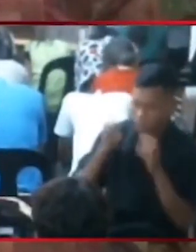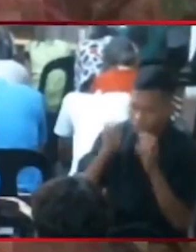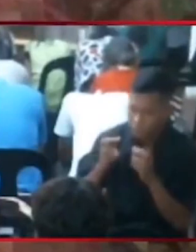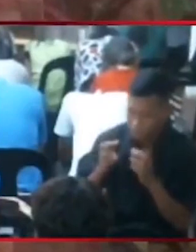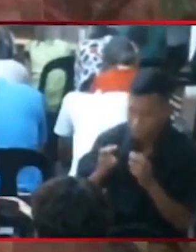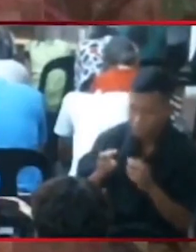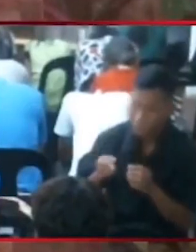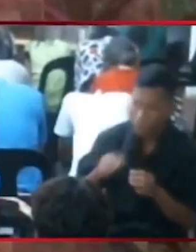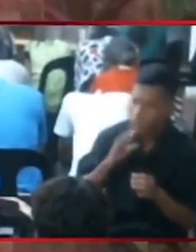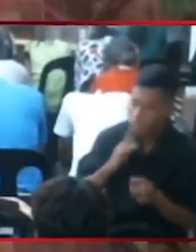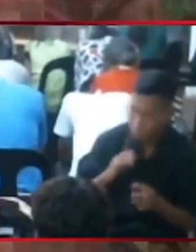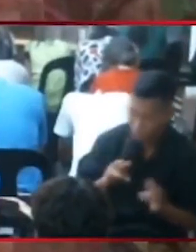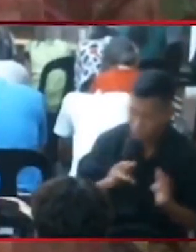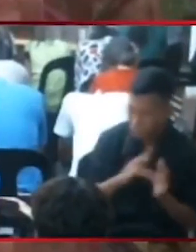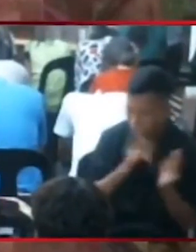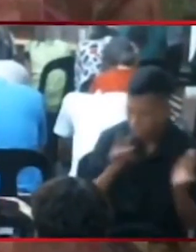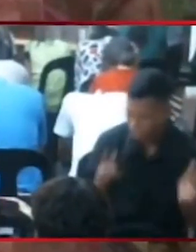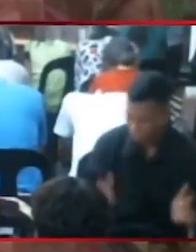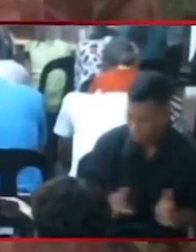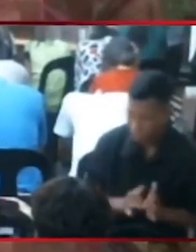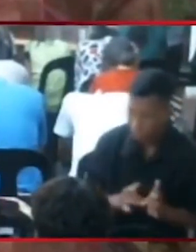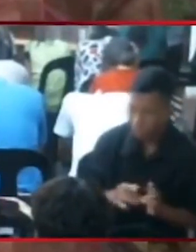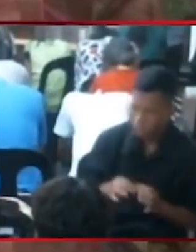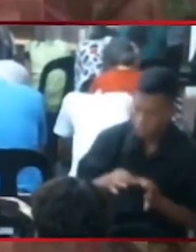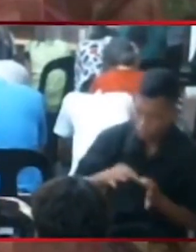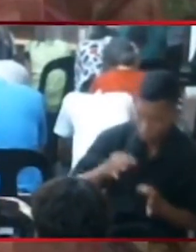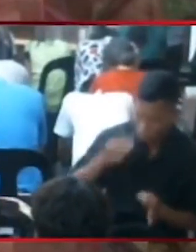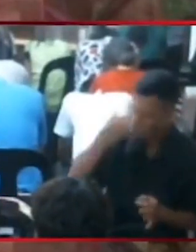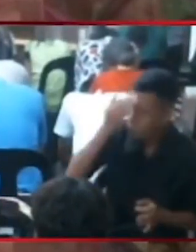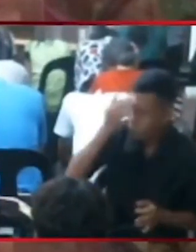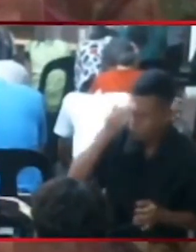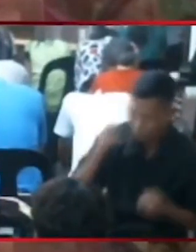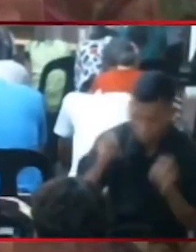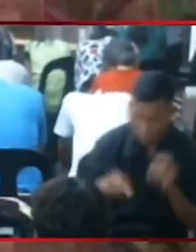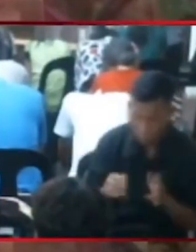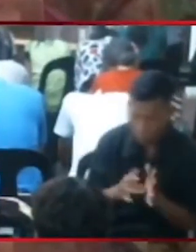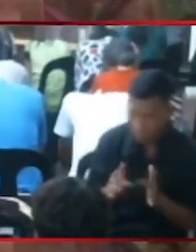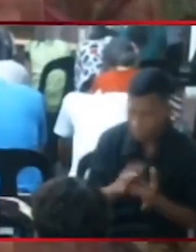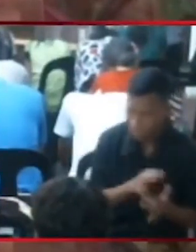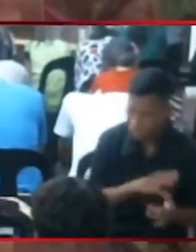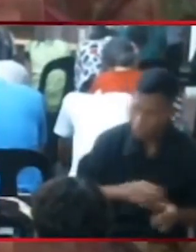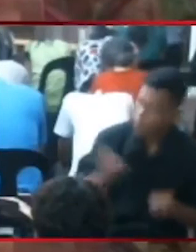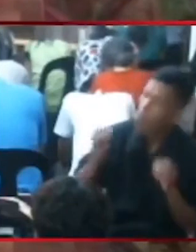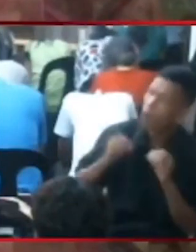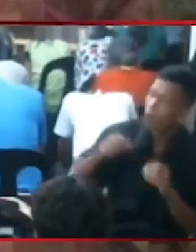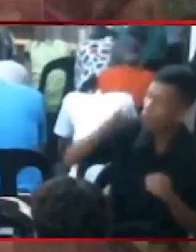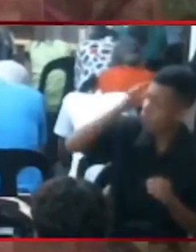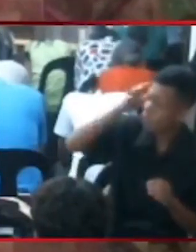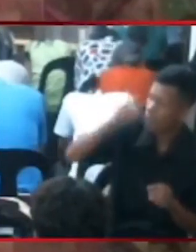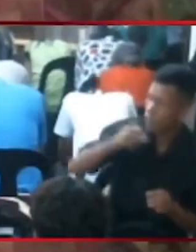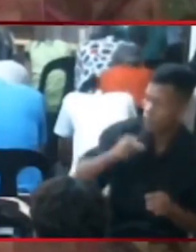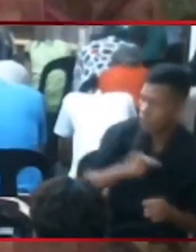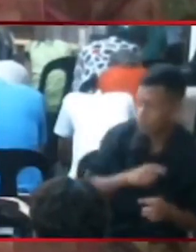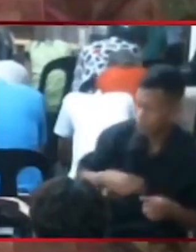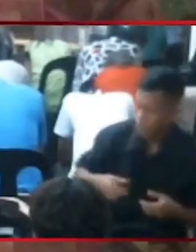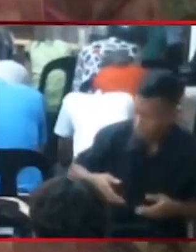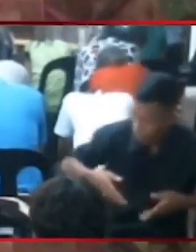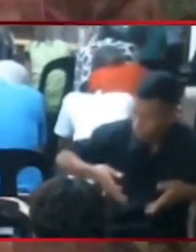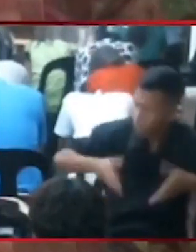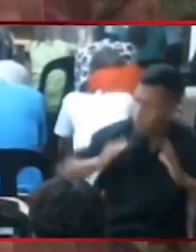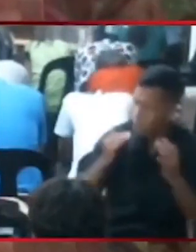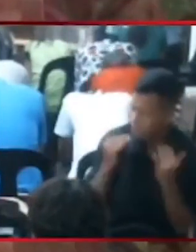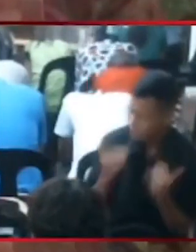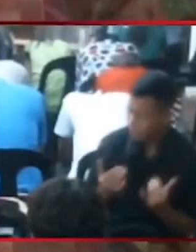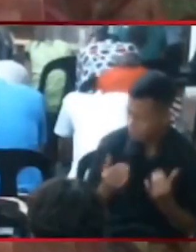Lord. Speak to them and let their soul know they need Jesus. Oh, Heavenly Father, have your way now as